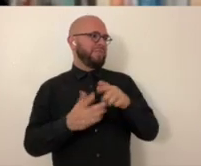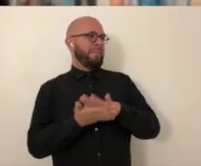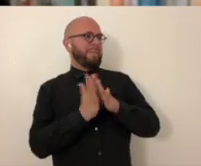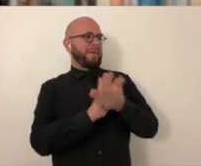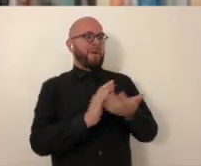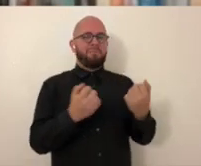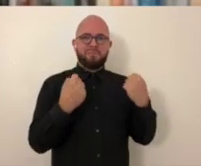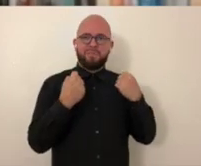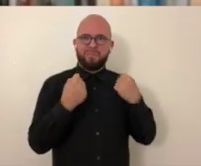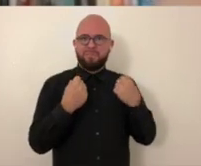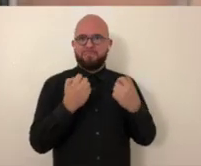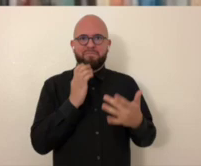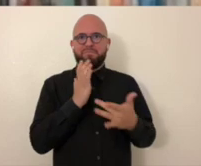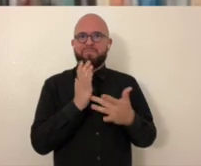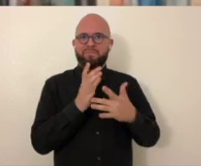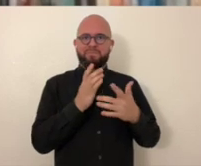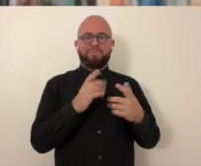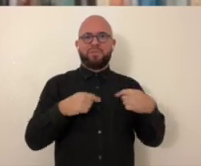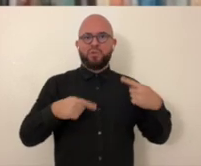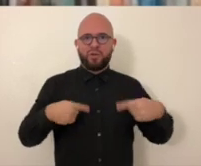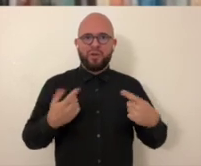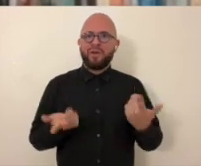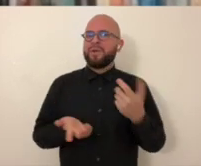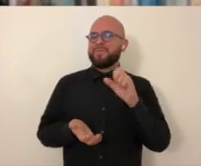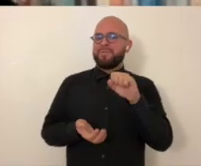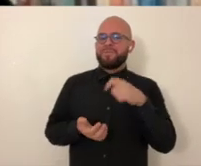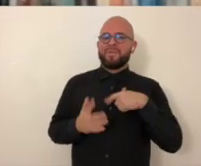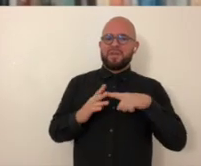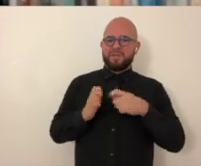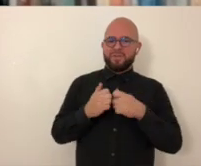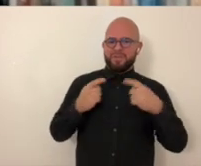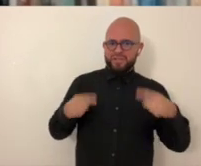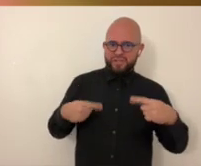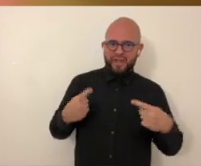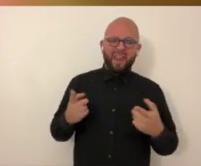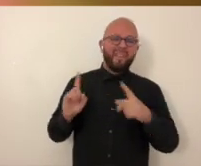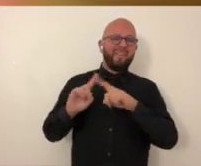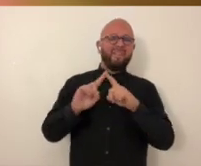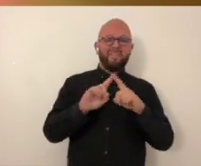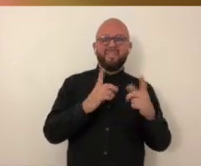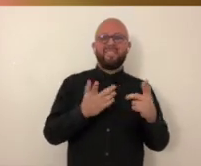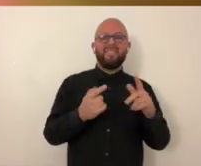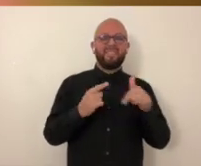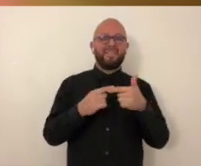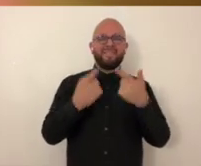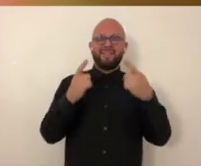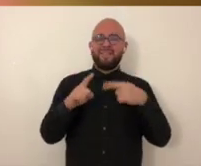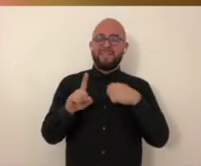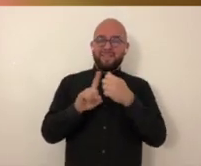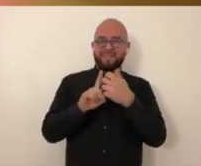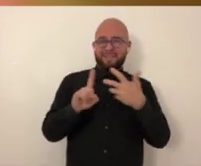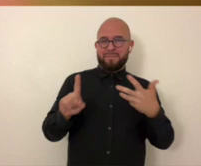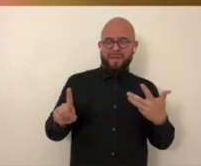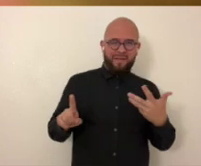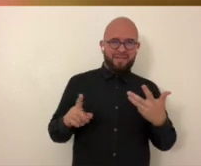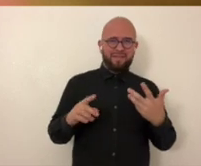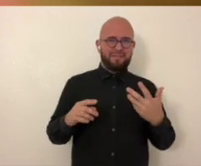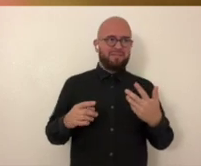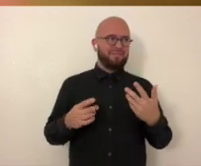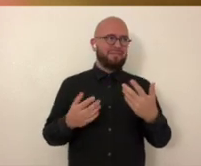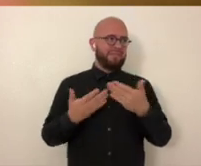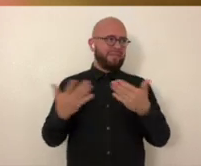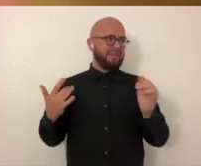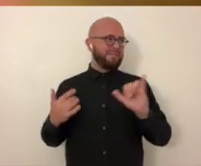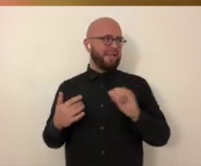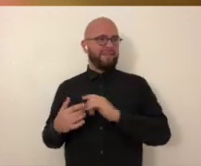be a sofa, it would be whatever, it would become a power wheelchair. Yes, so I started with like chairs and different